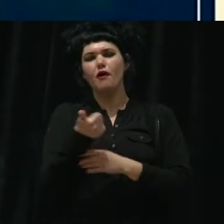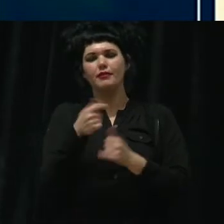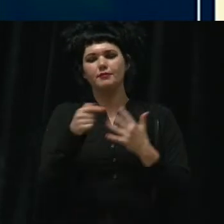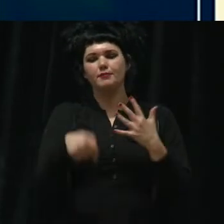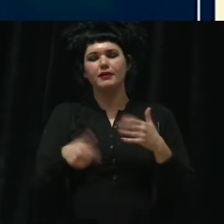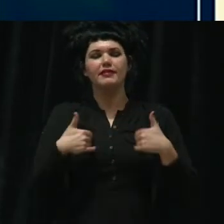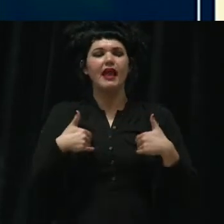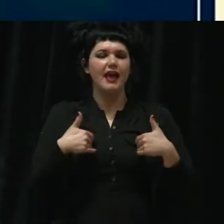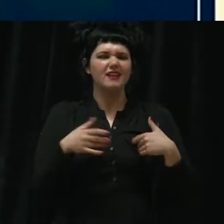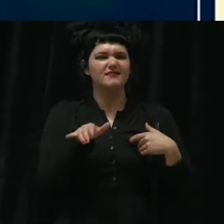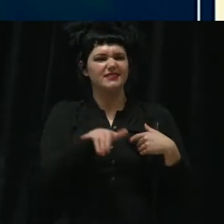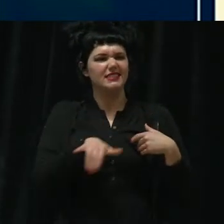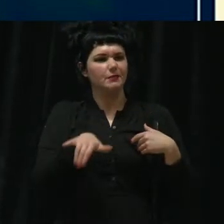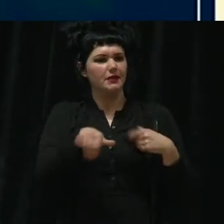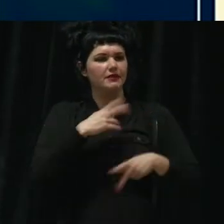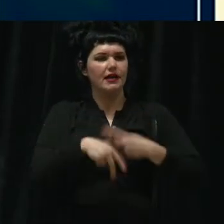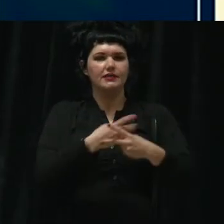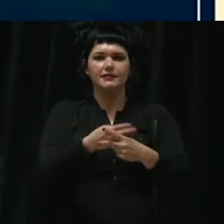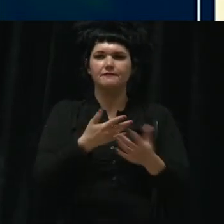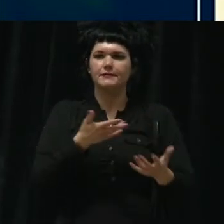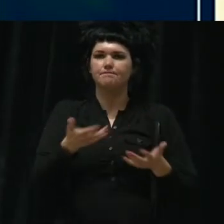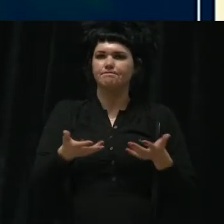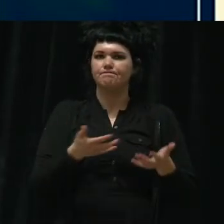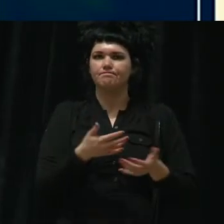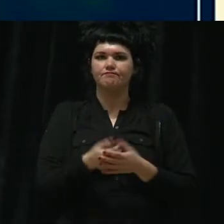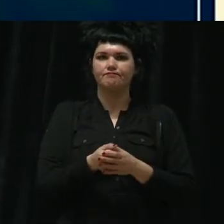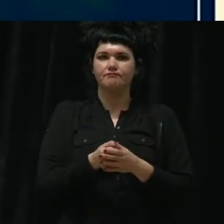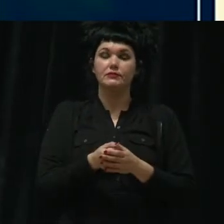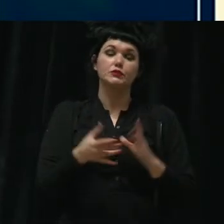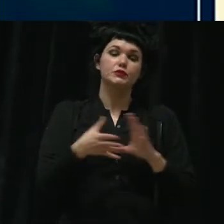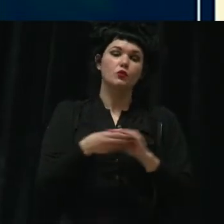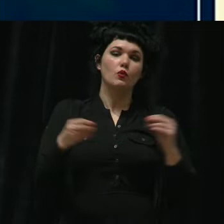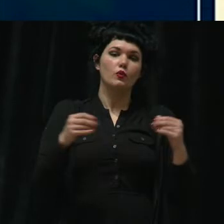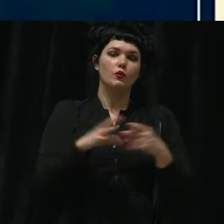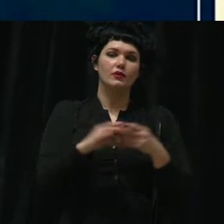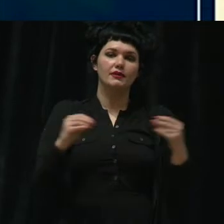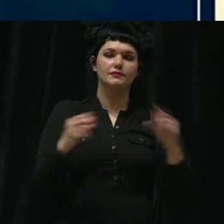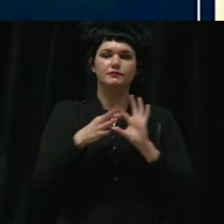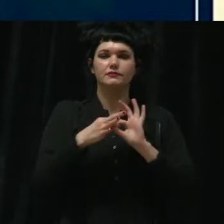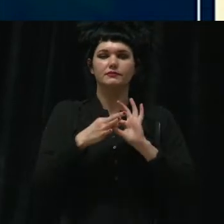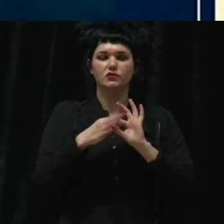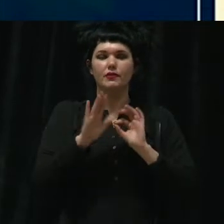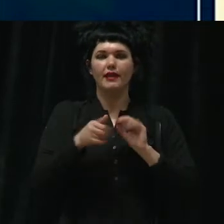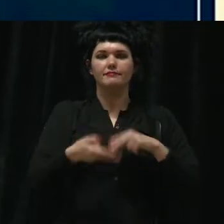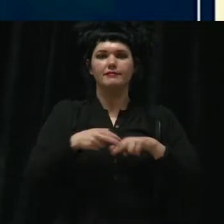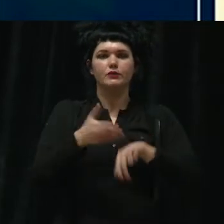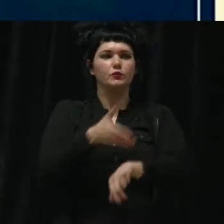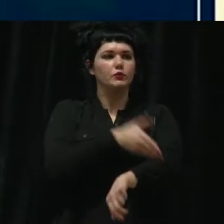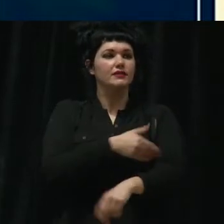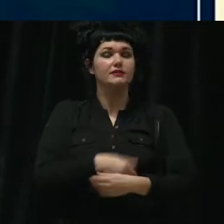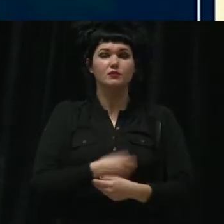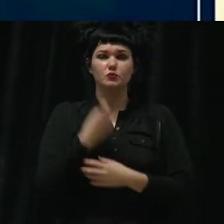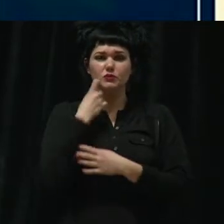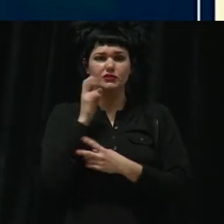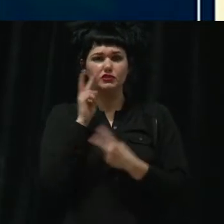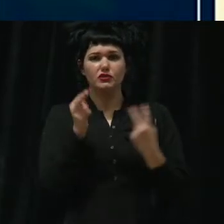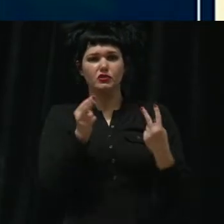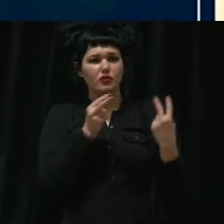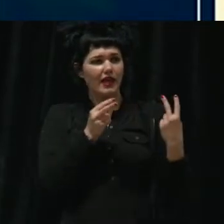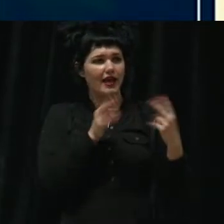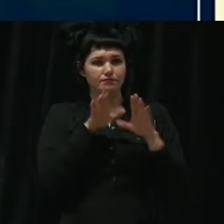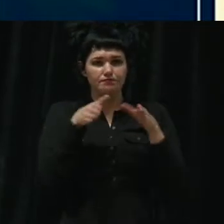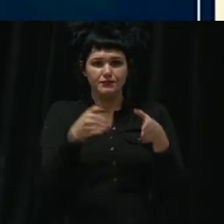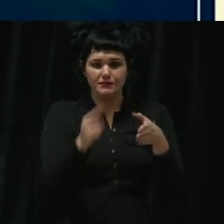have similar kinds of story in terms of the increase. And when we just look at